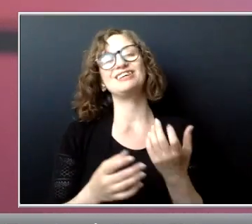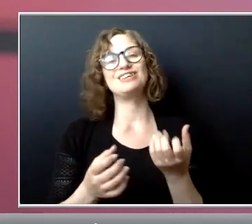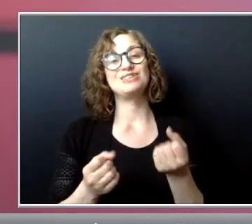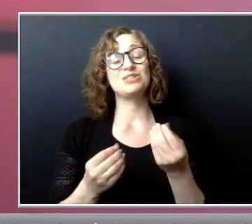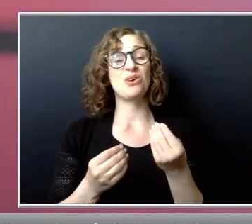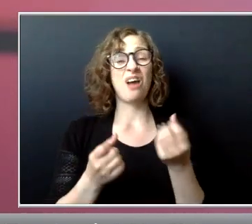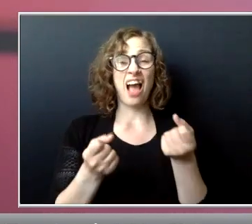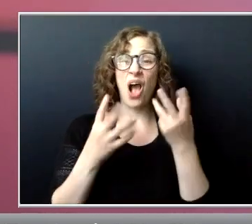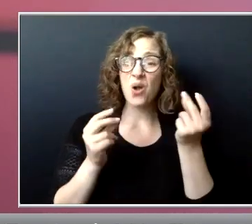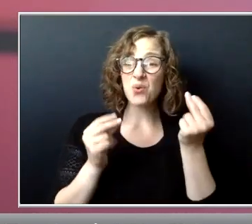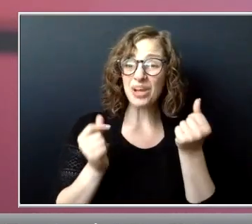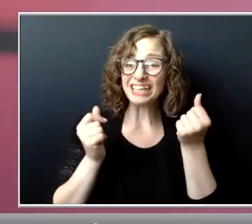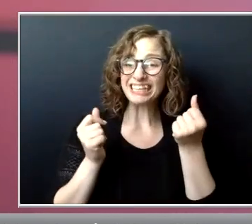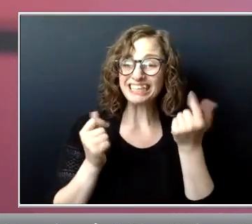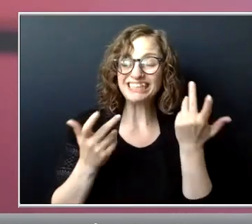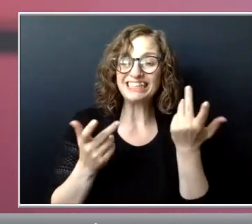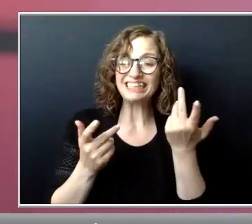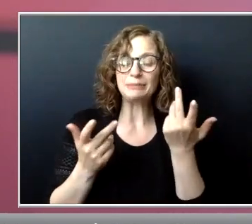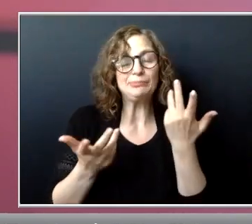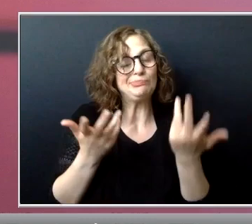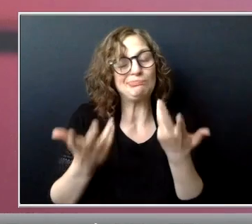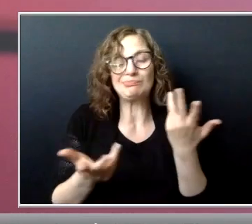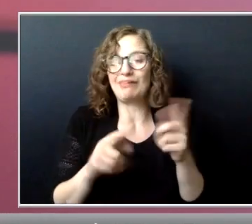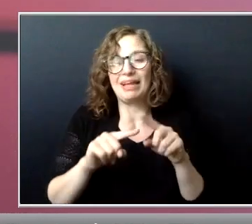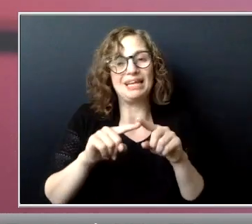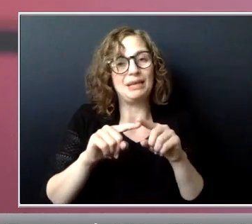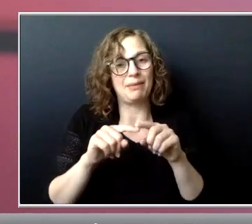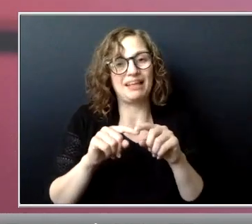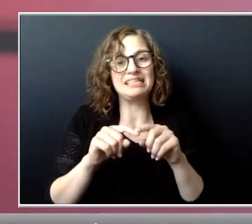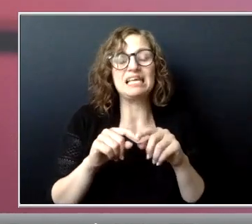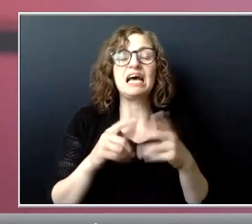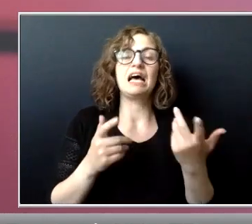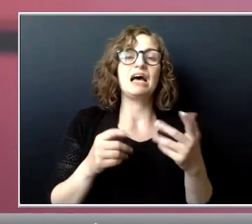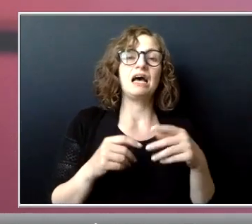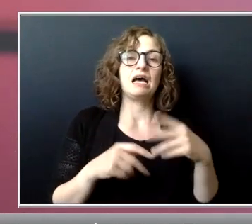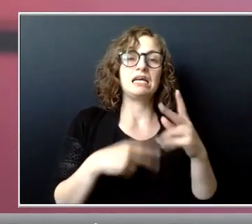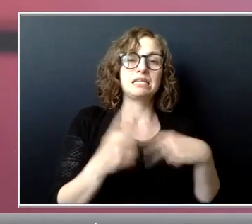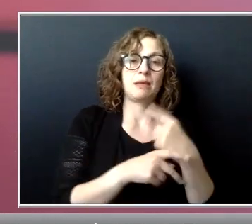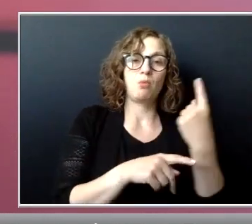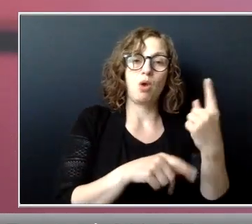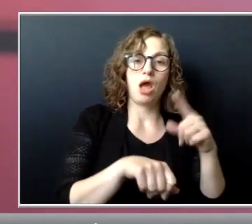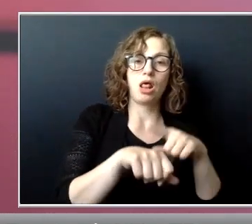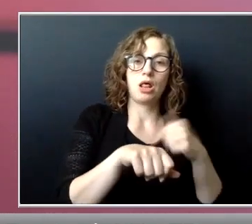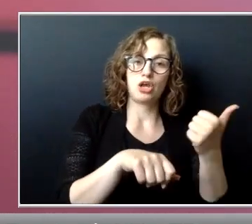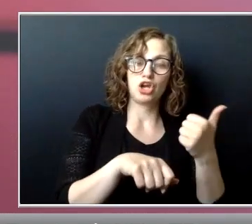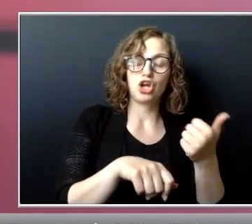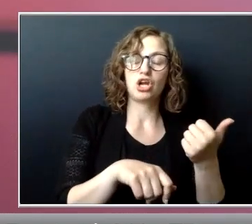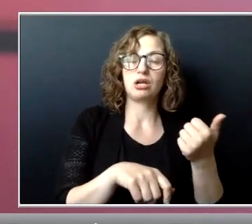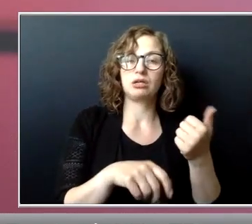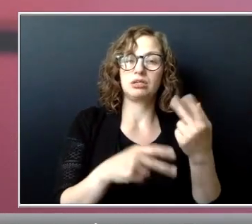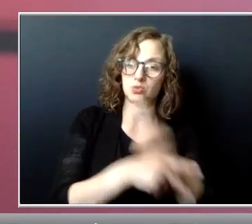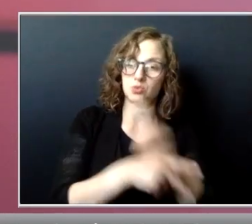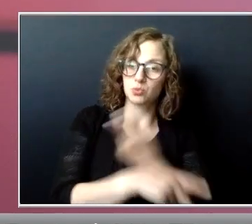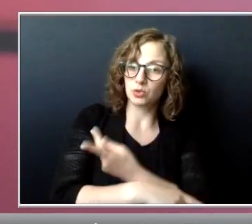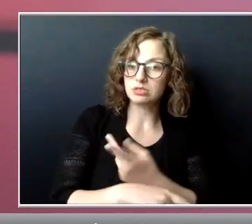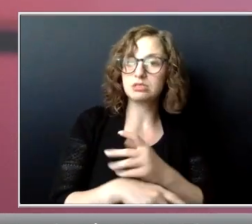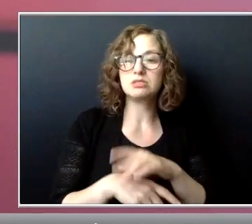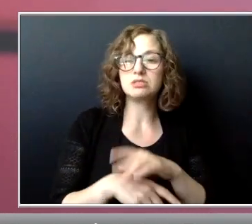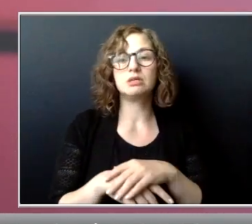would say being a type 1 diabetic, longer is worse. Dysregulation for longer is worse. How